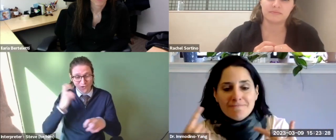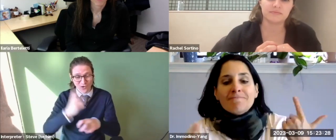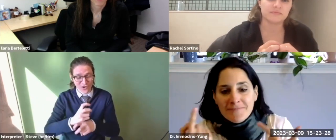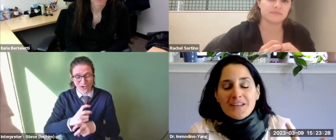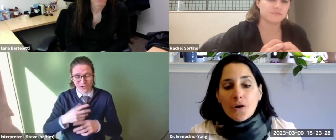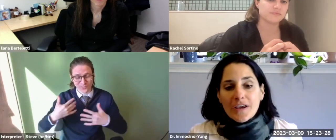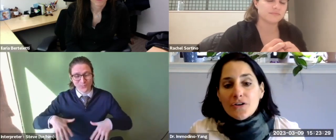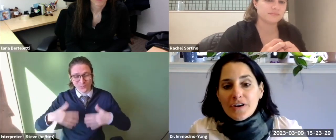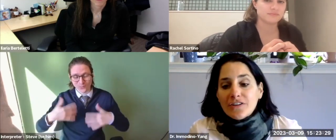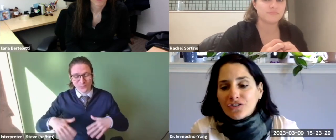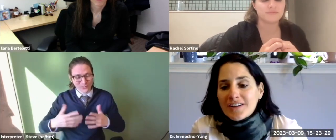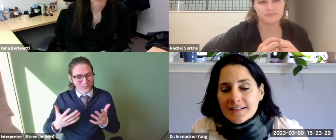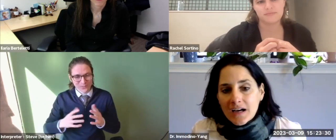of,